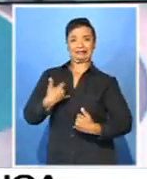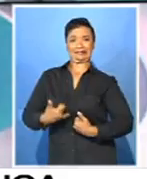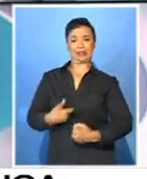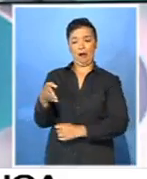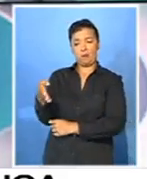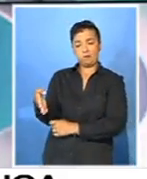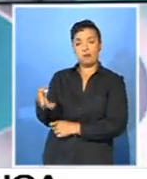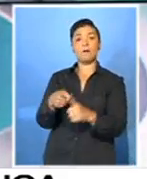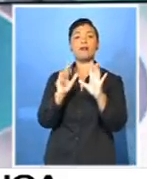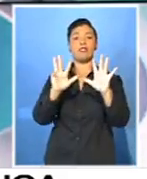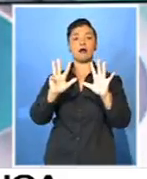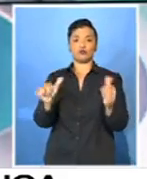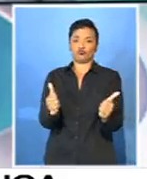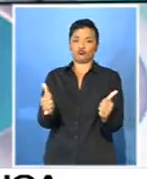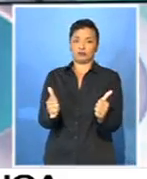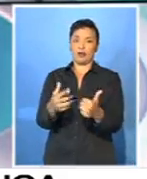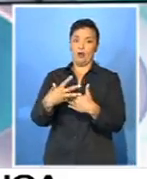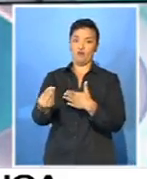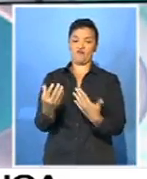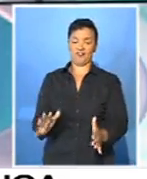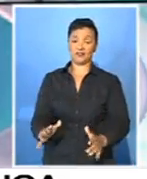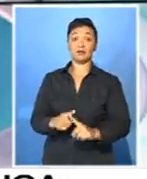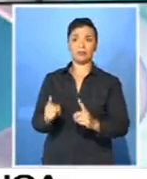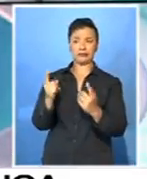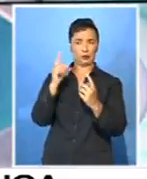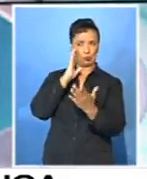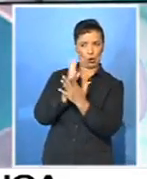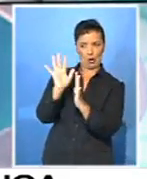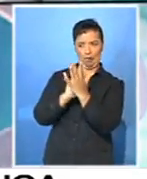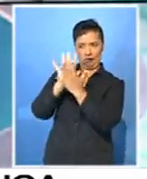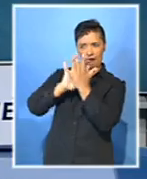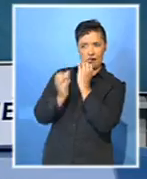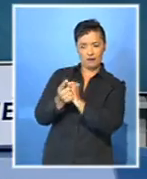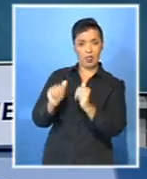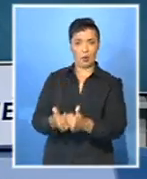injured at this stage. But anything else still sketchy at this stage.